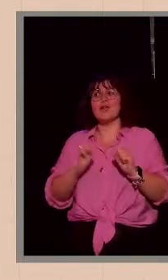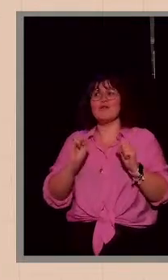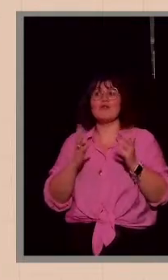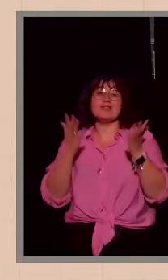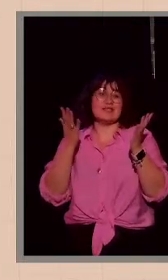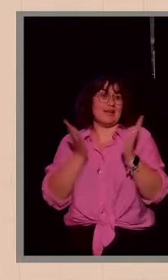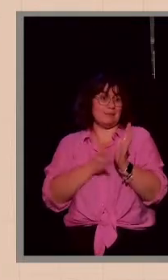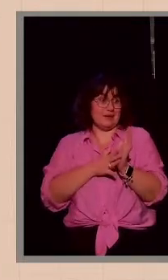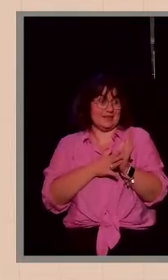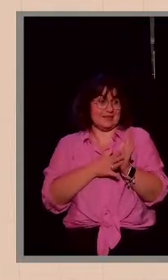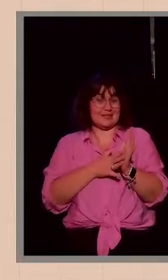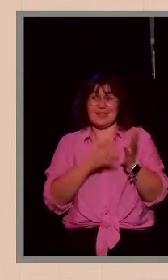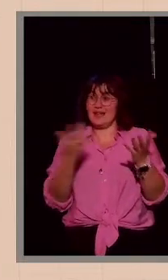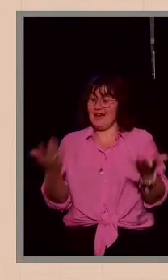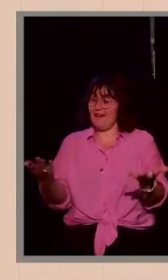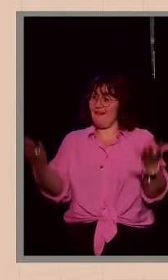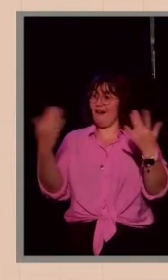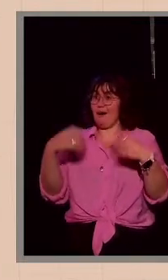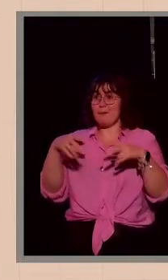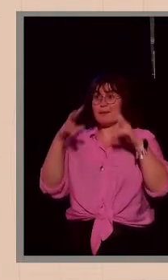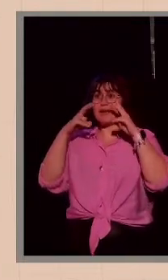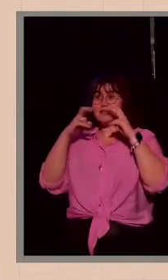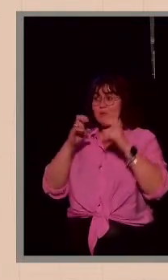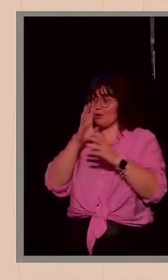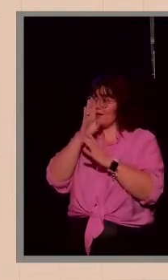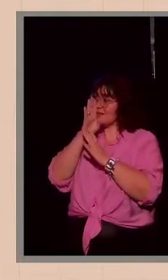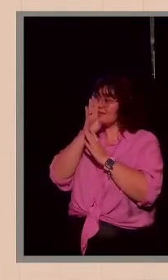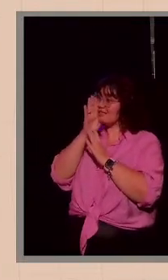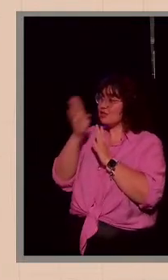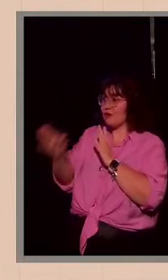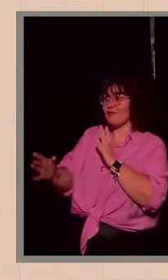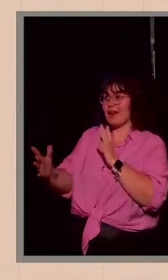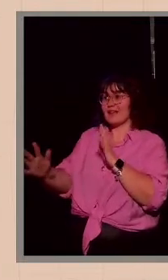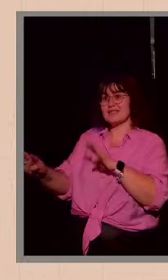minutes. Come and explore something. Indirect attention is